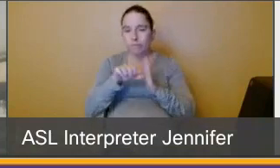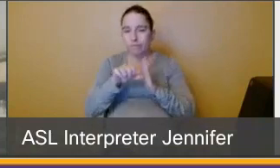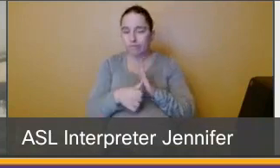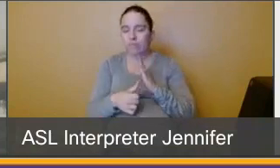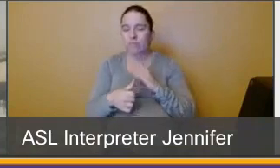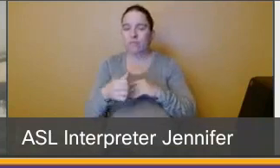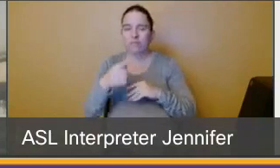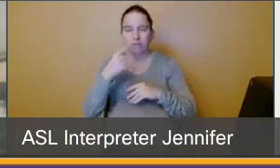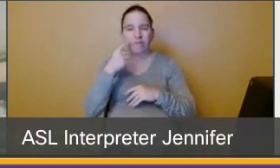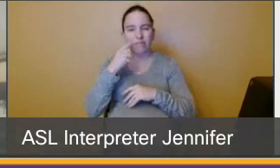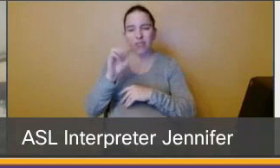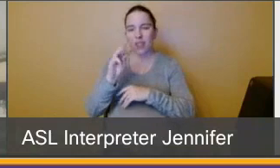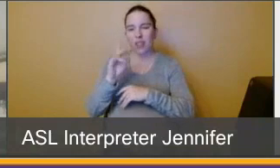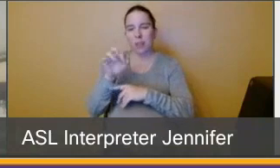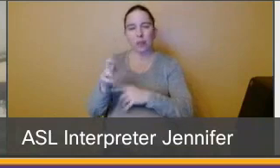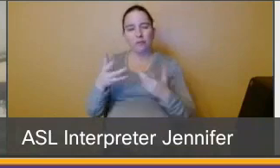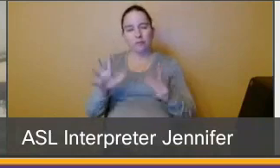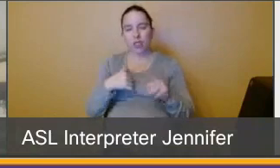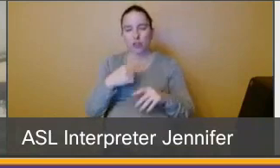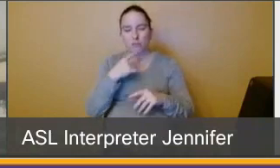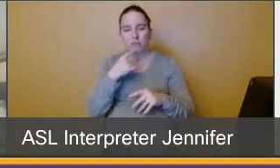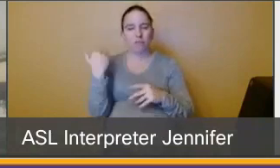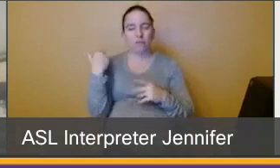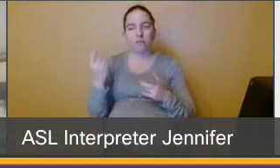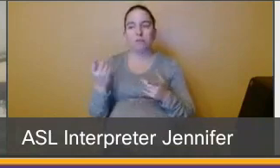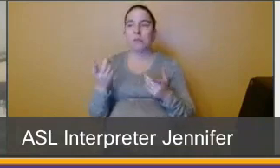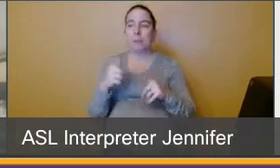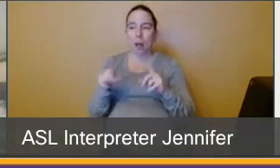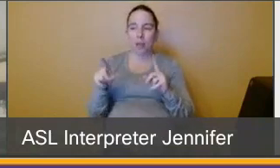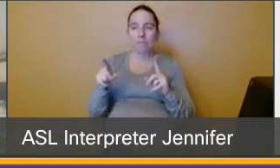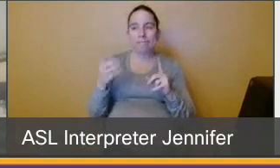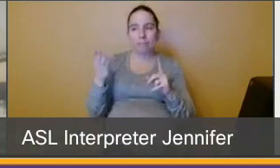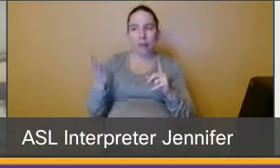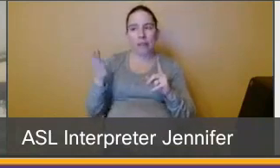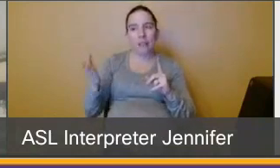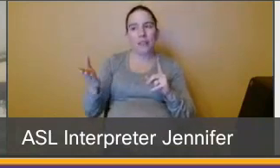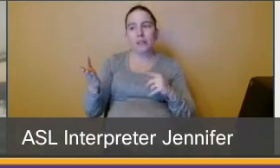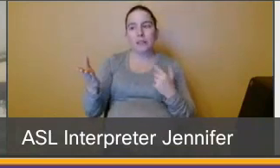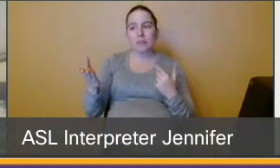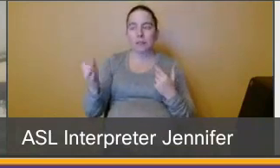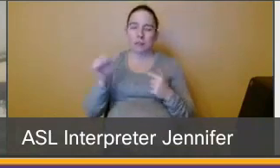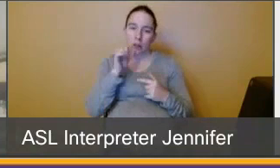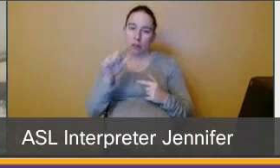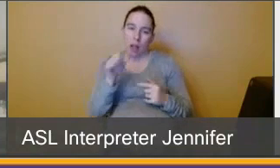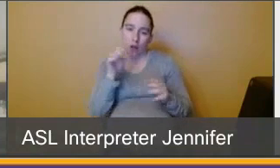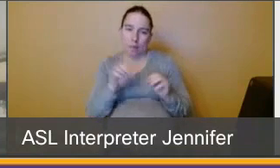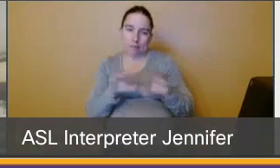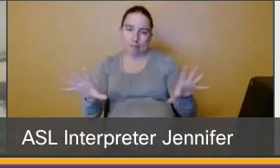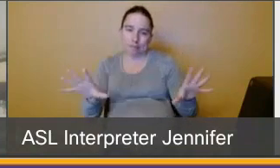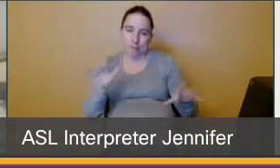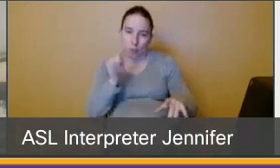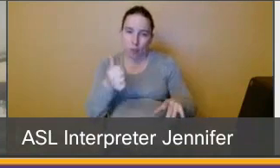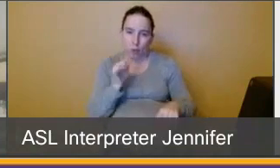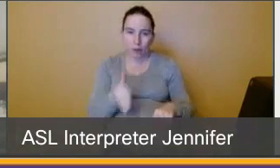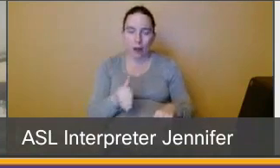commissioner, highlighted this earlier too, that these are not going to be like released tomorrow, right? There's a process